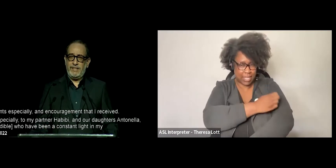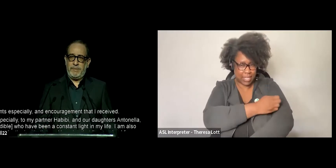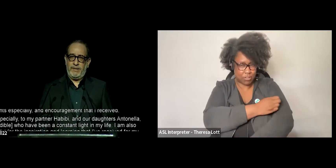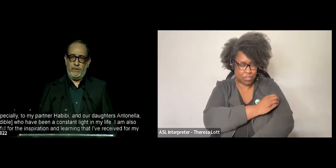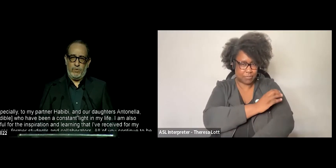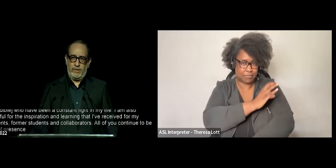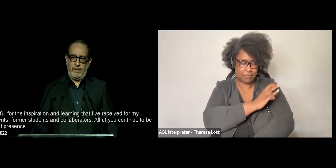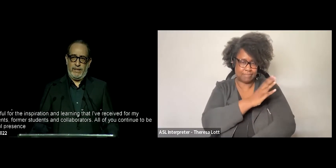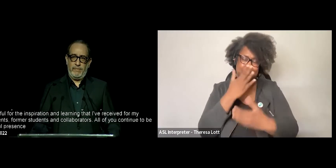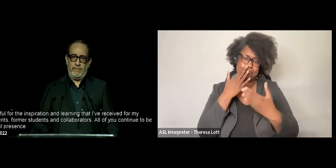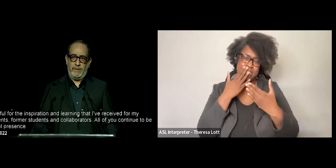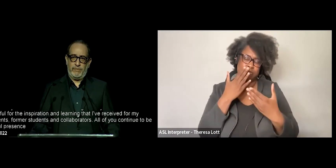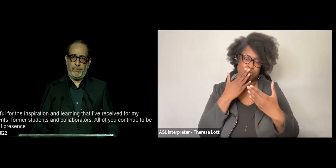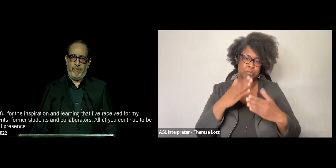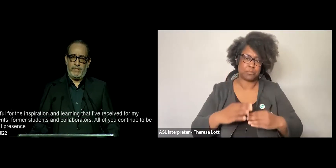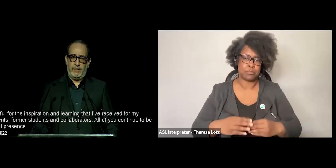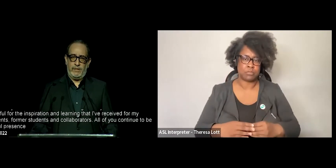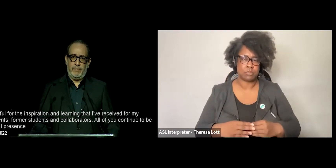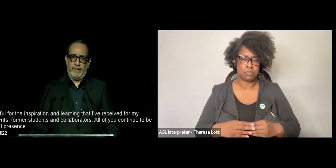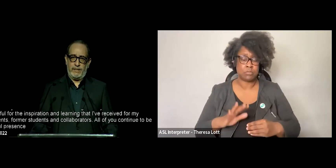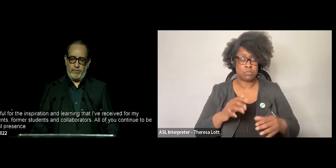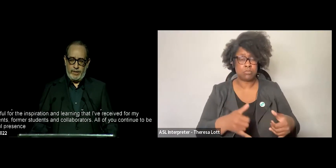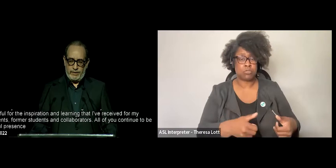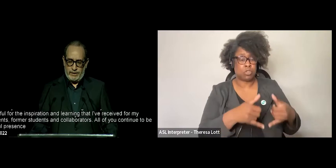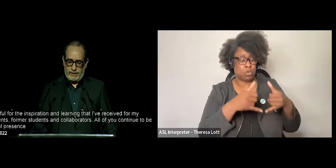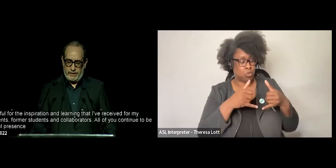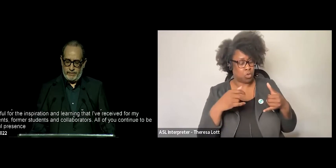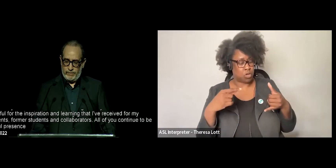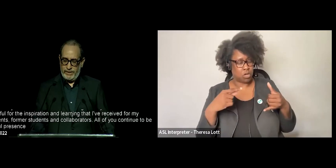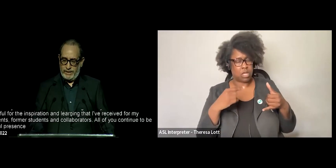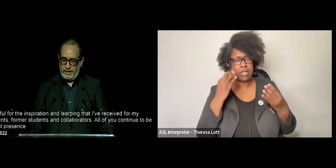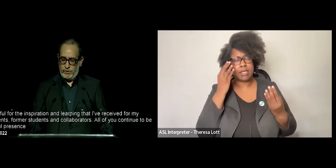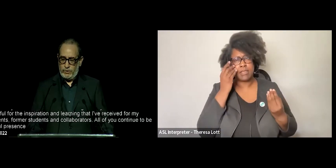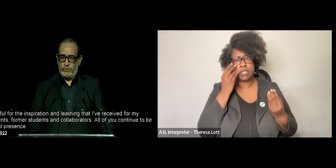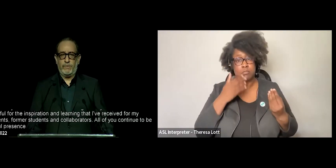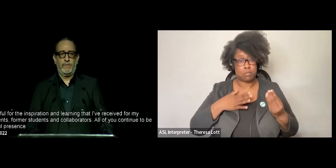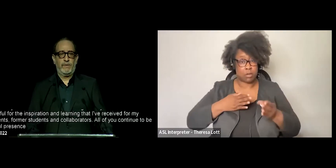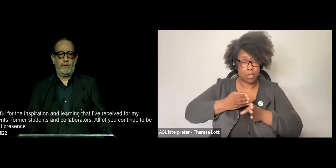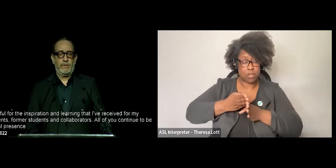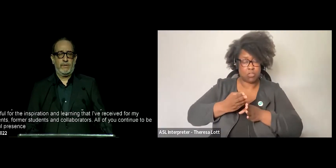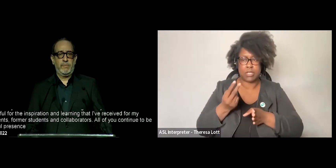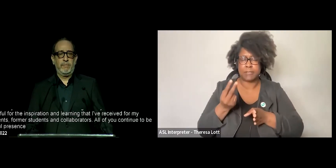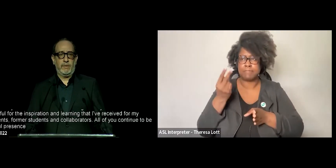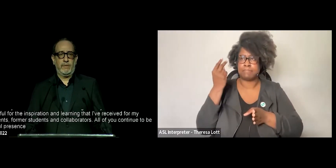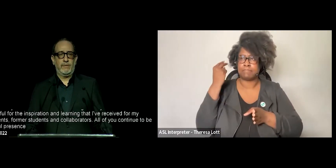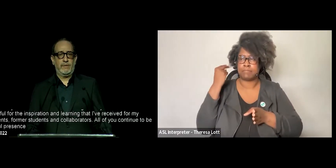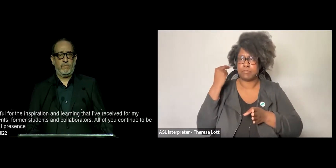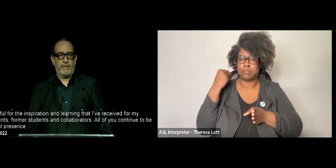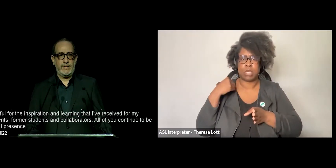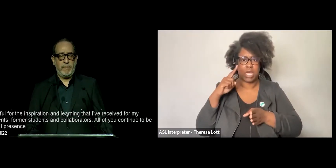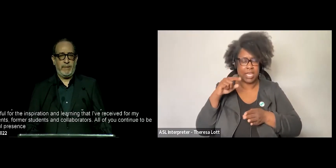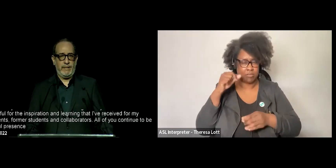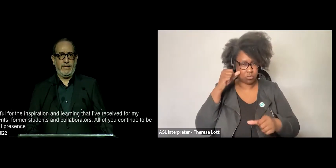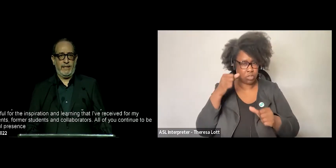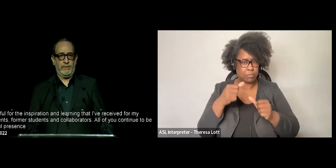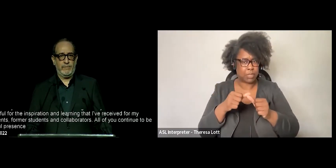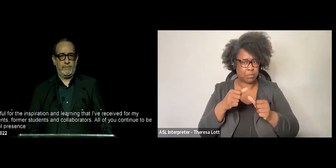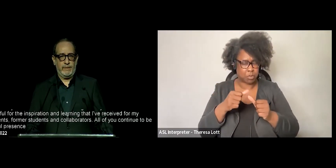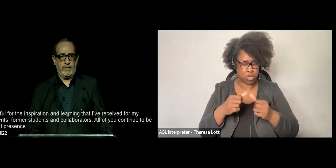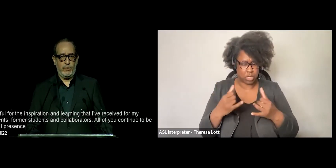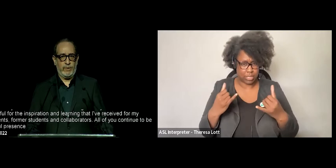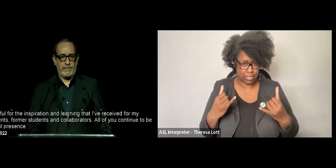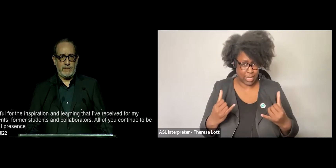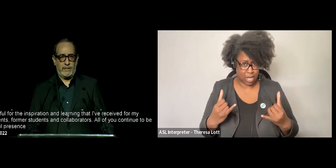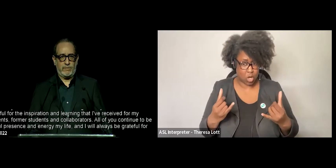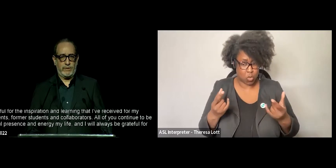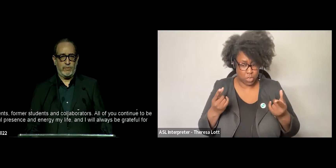As I think about the award and I reflect on my career, I have to remember what is happening now